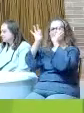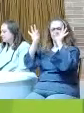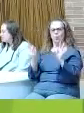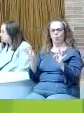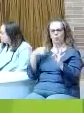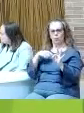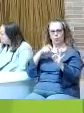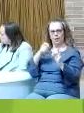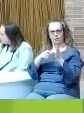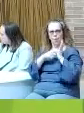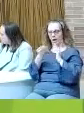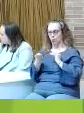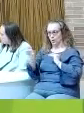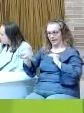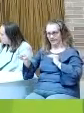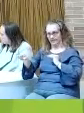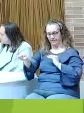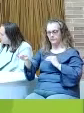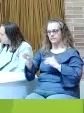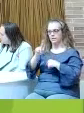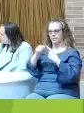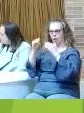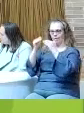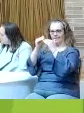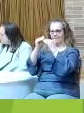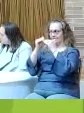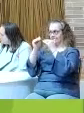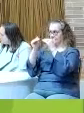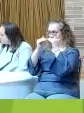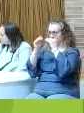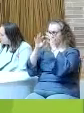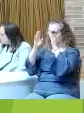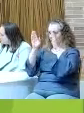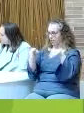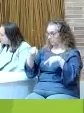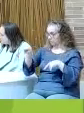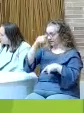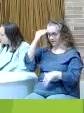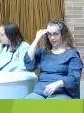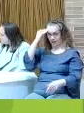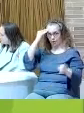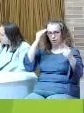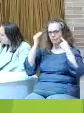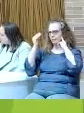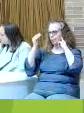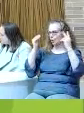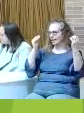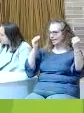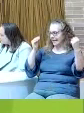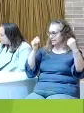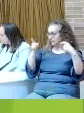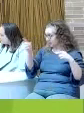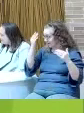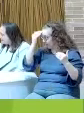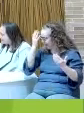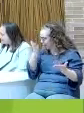everyone the fair hous form guys everybody's familiar with them everybody's